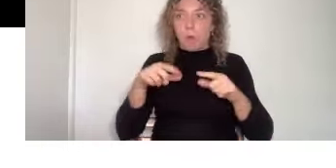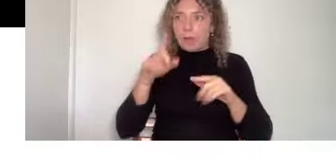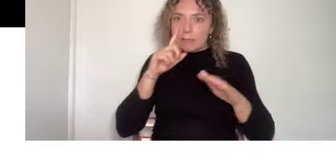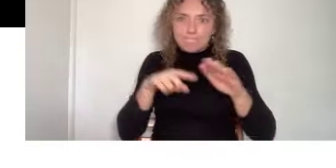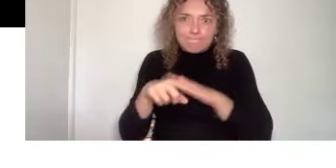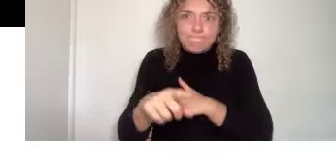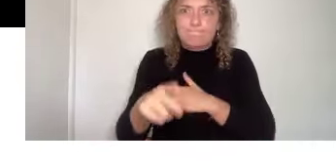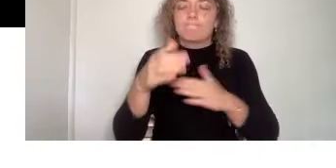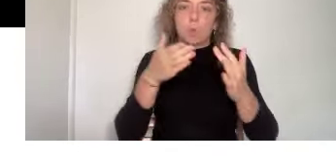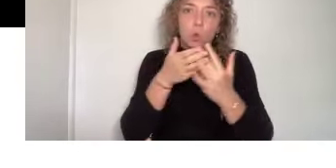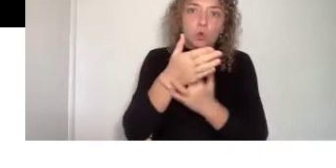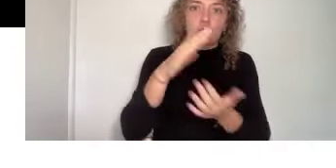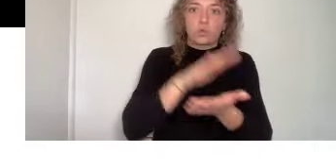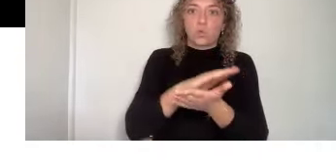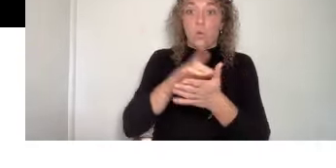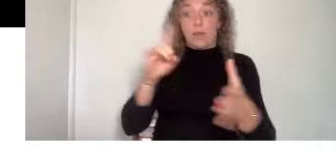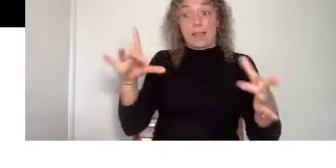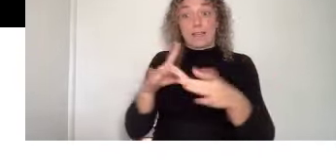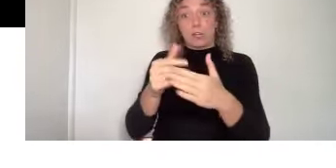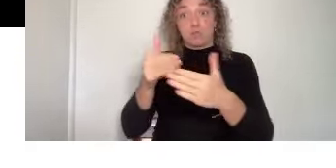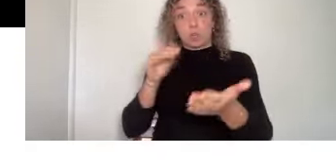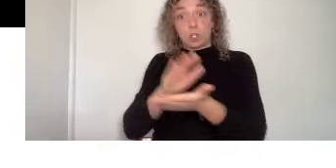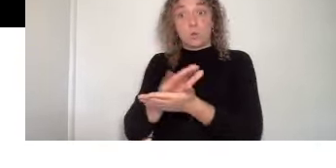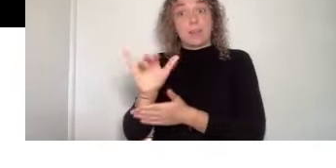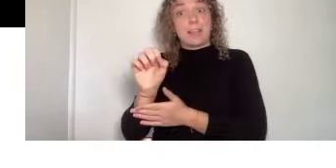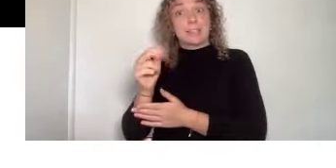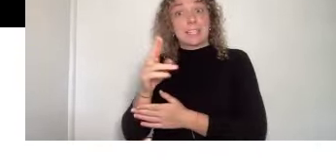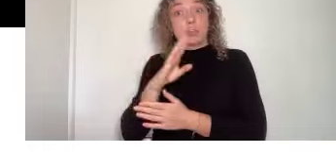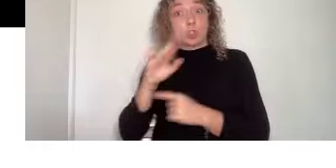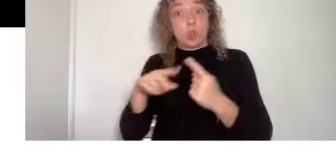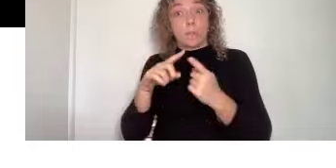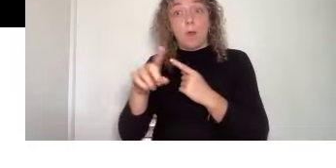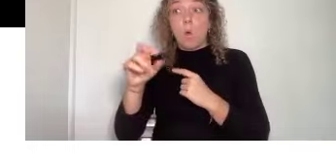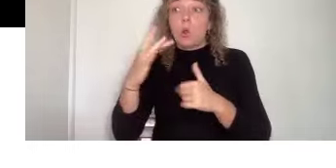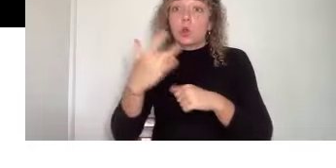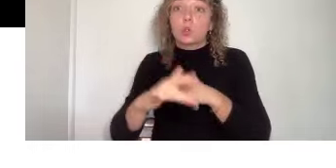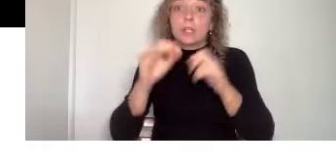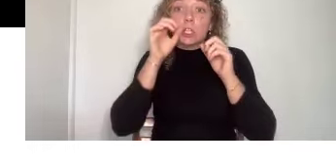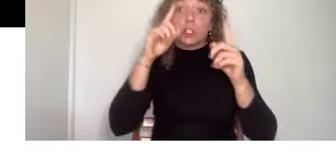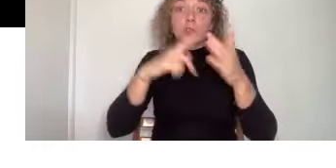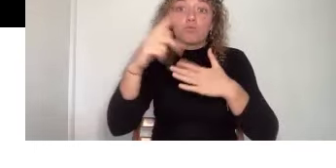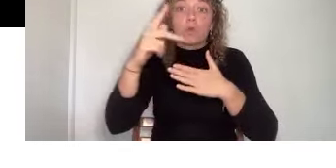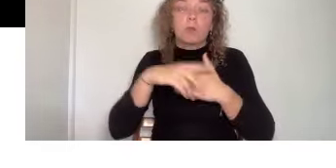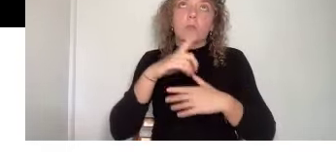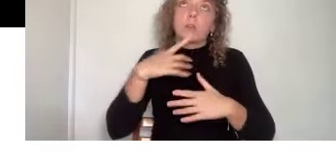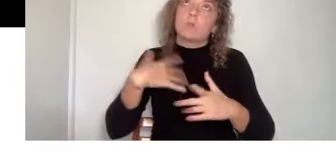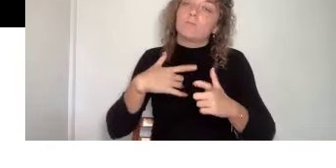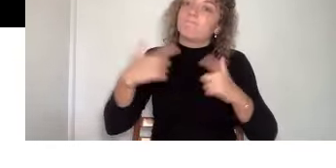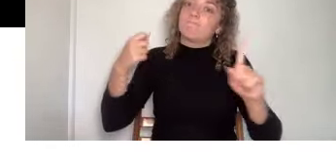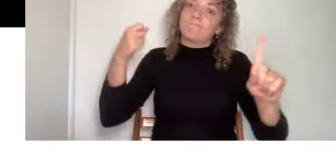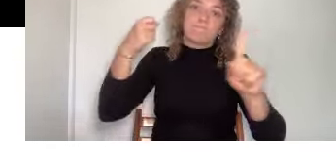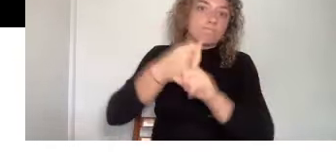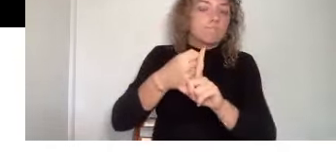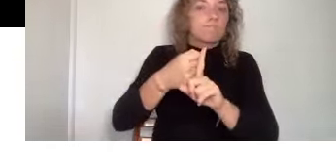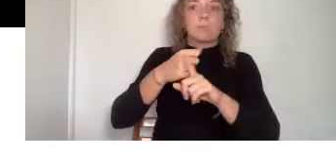through school. Being connected to a preschool, as Sarah talked about, or early education program dramatically increases their